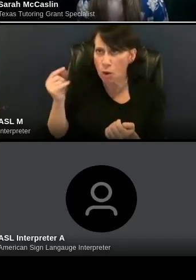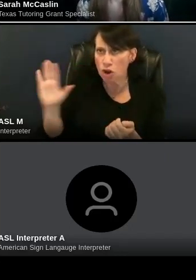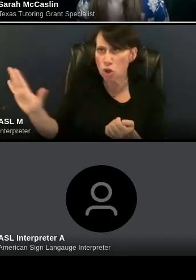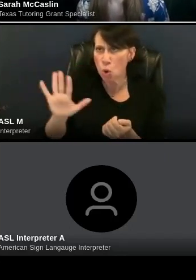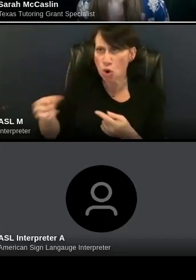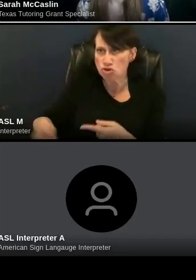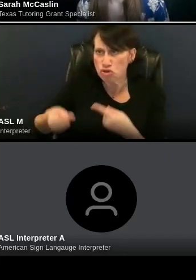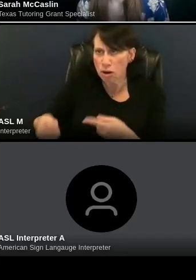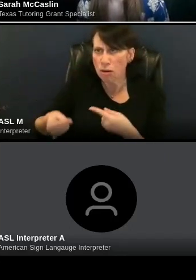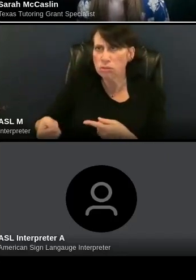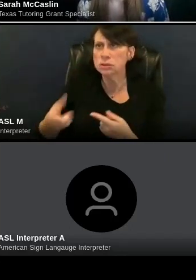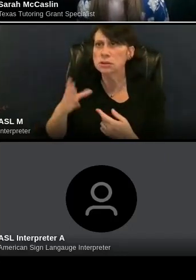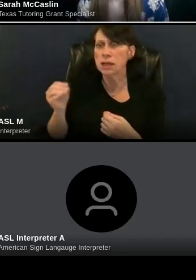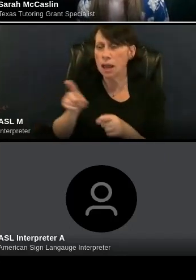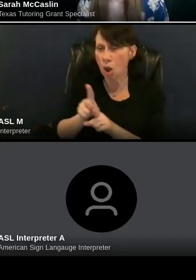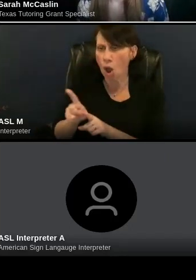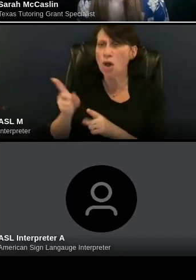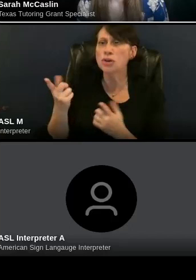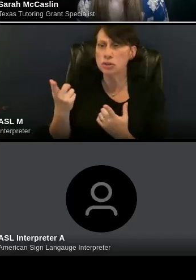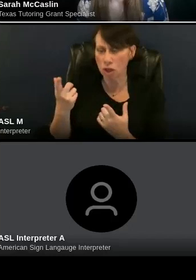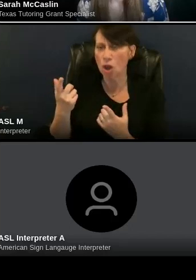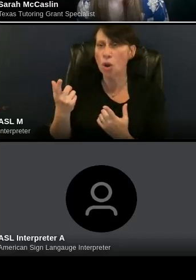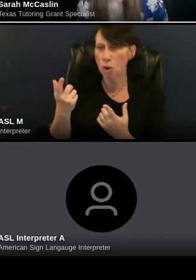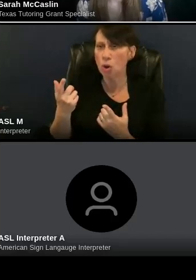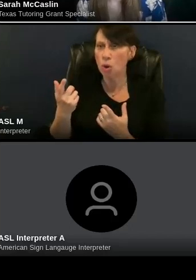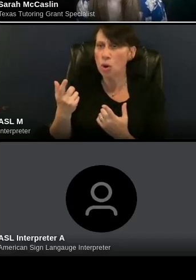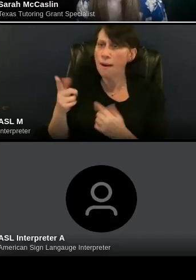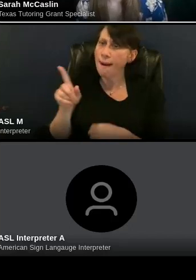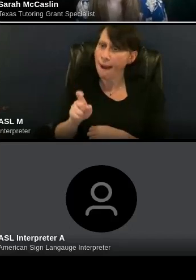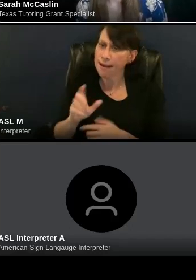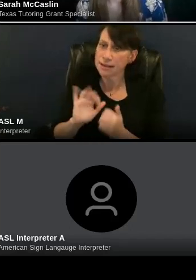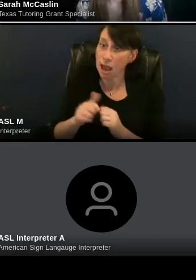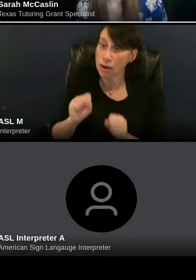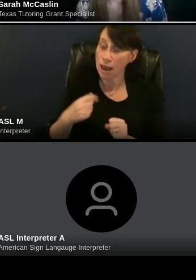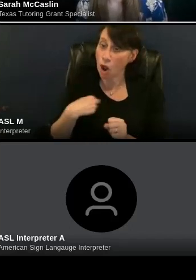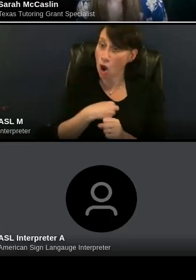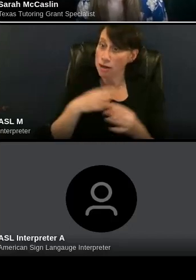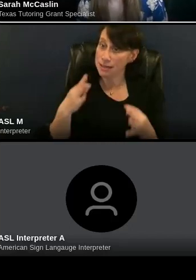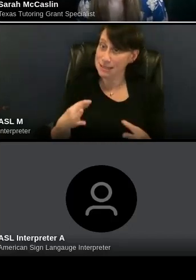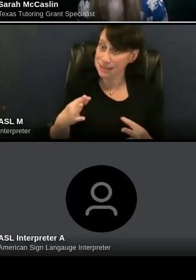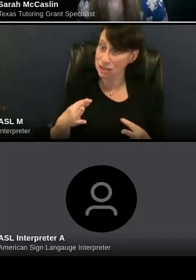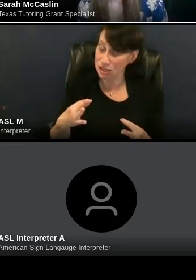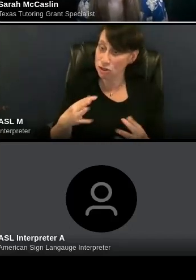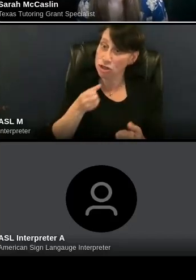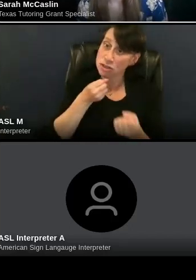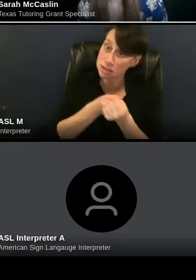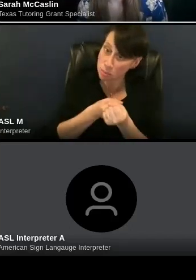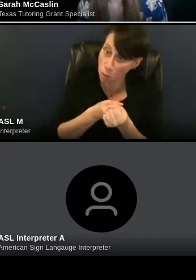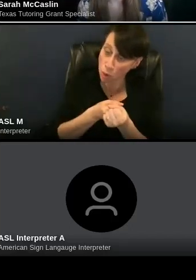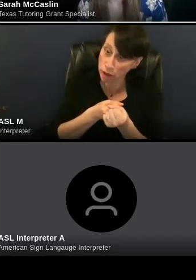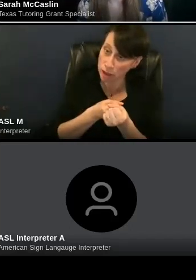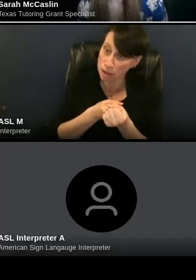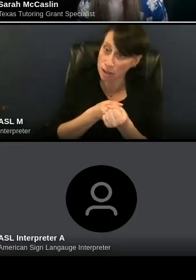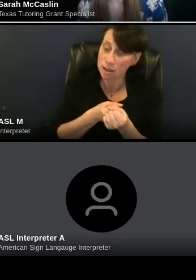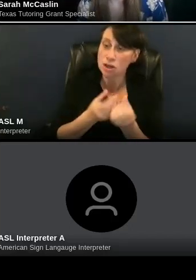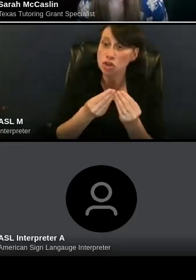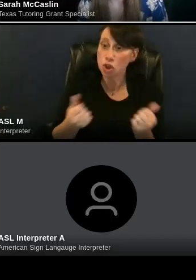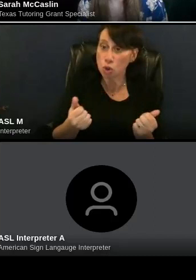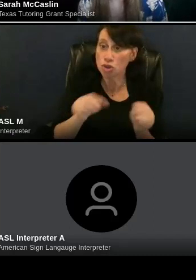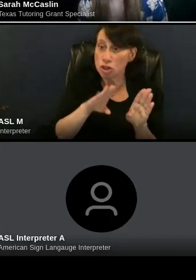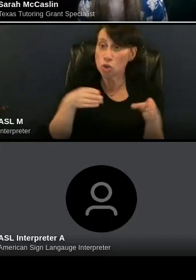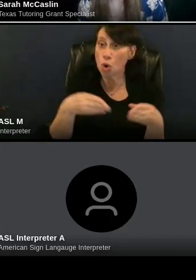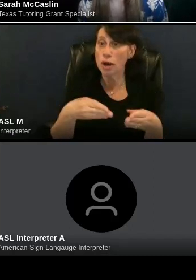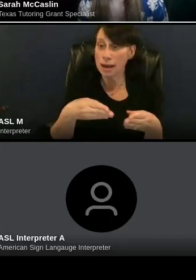are, and then being able to turn that around and ask, how can our Decision 6 funds support